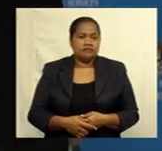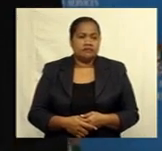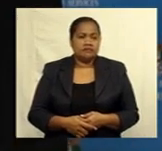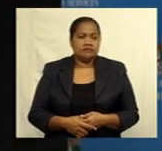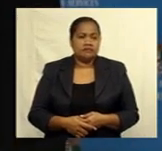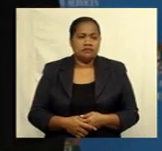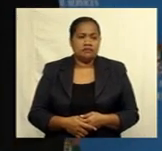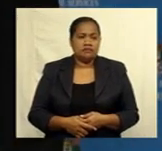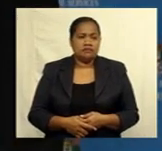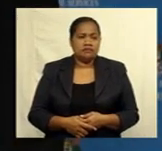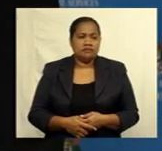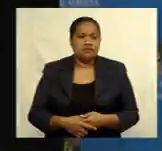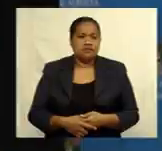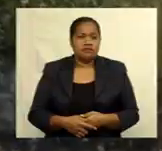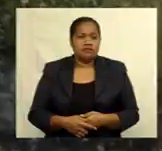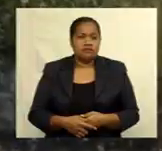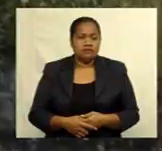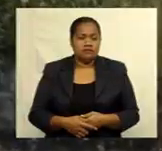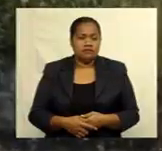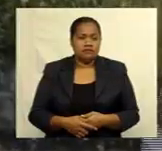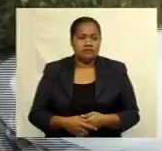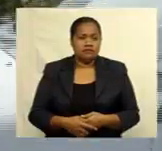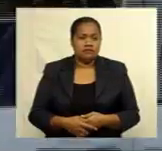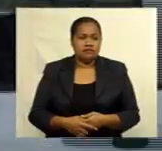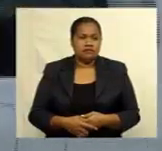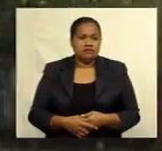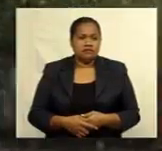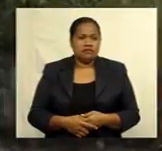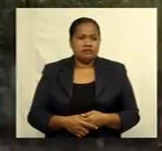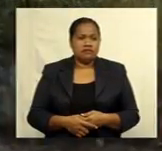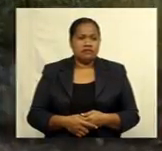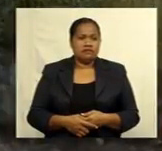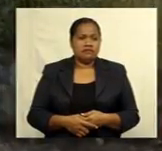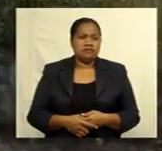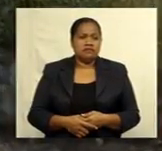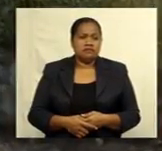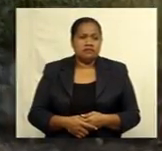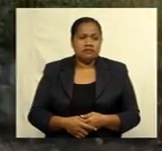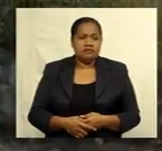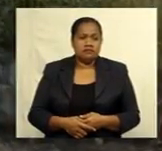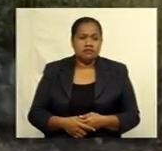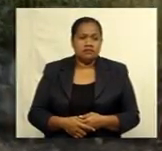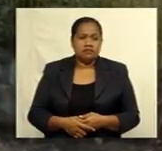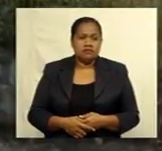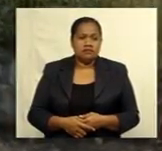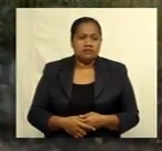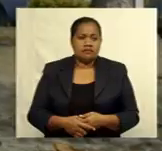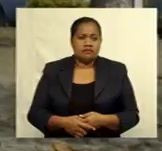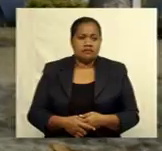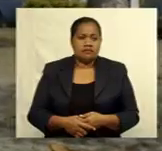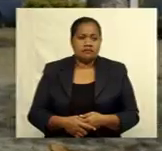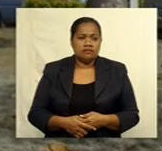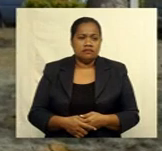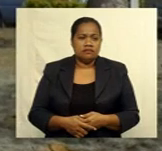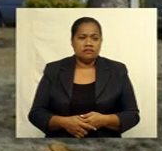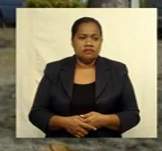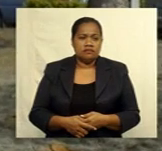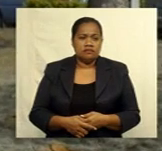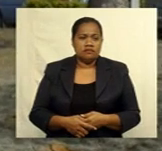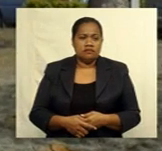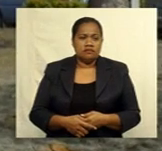However, we do know that the risk of exposure to the virus in both the Central and the Western